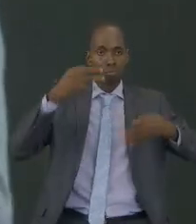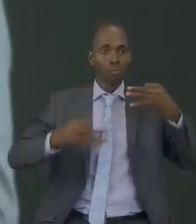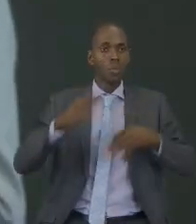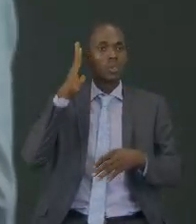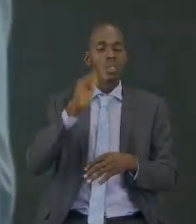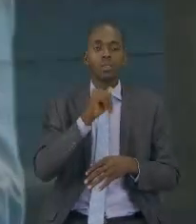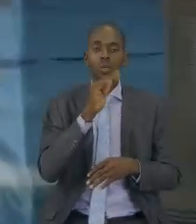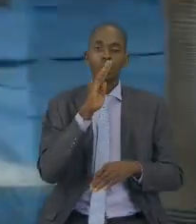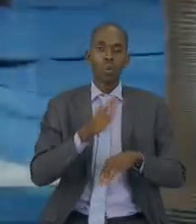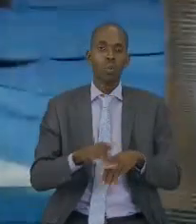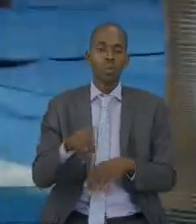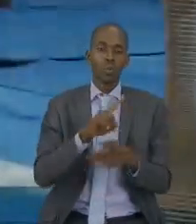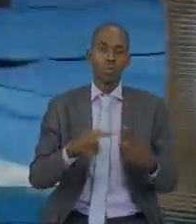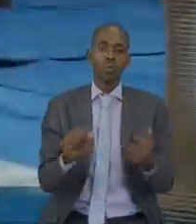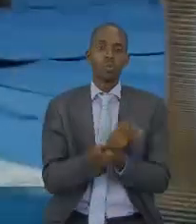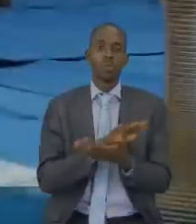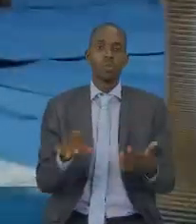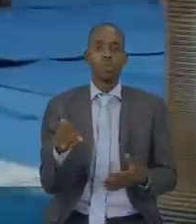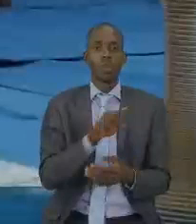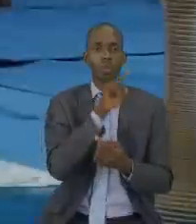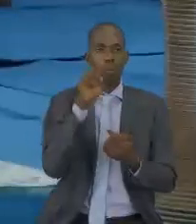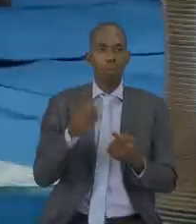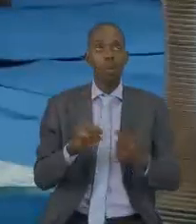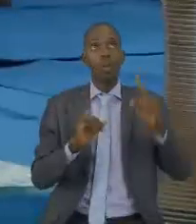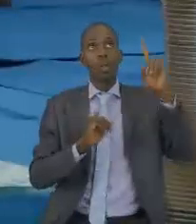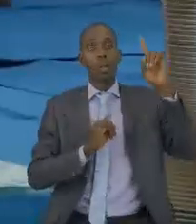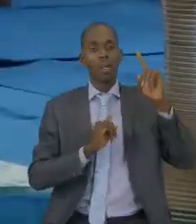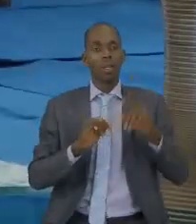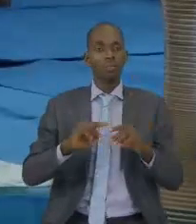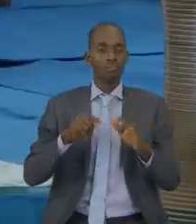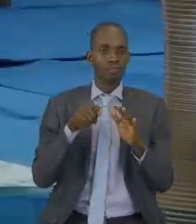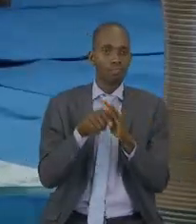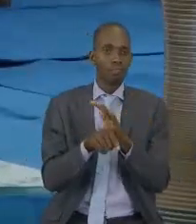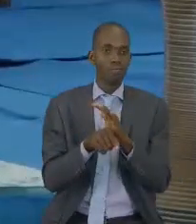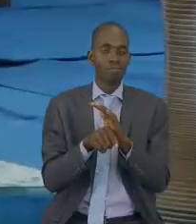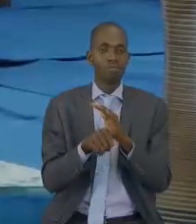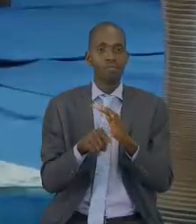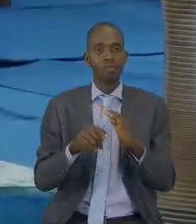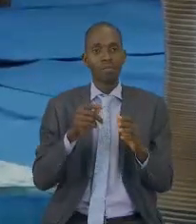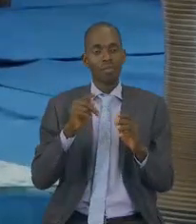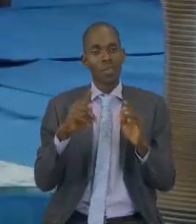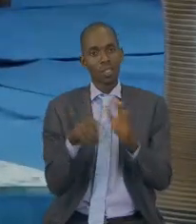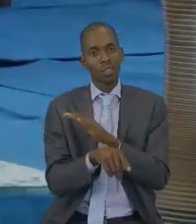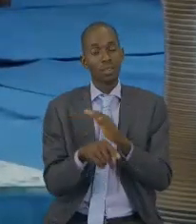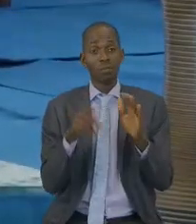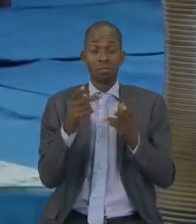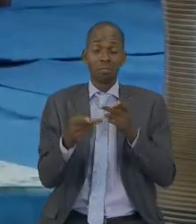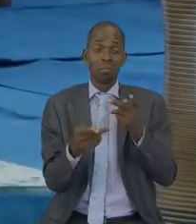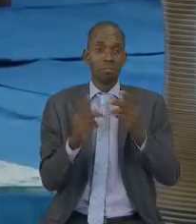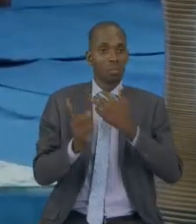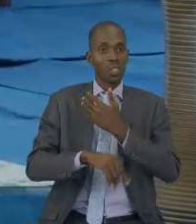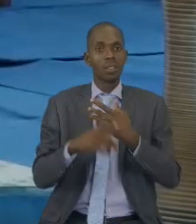be upon you to destroy you when I smite the land of